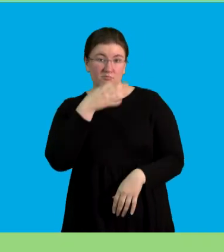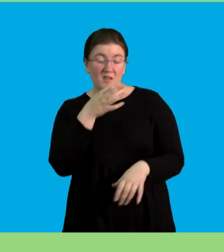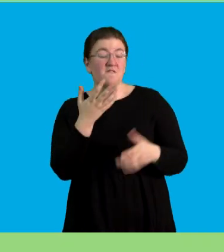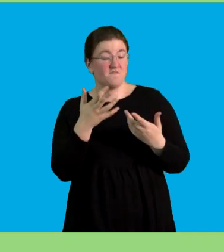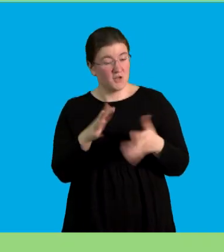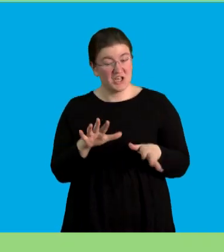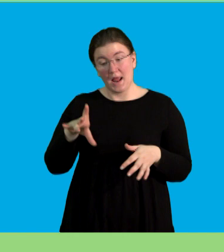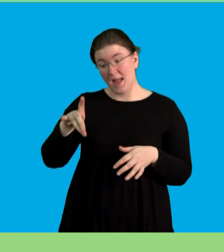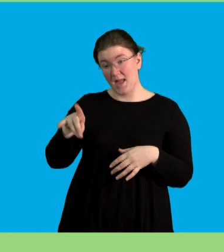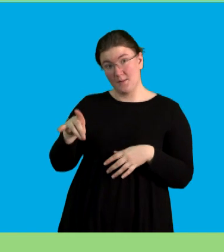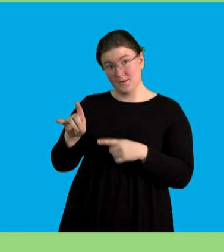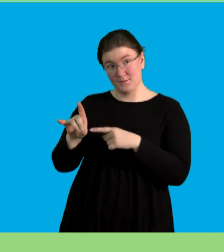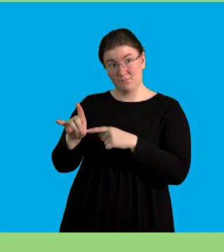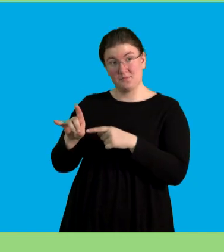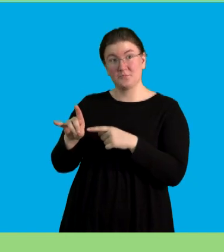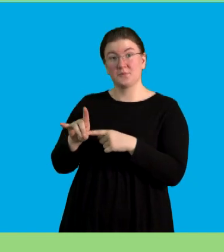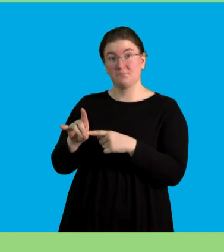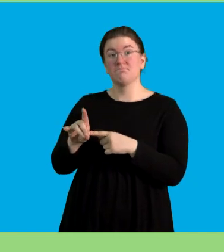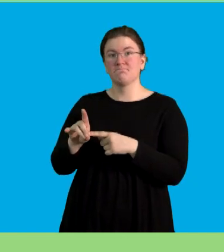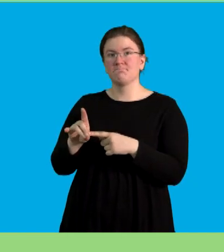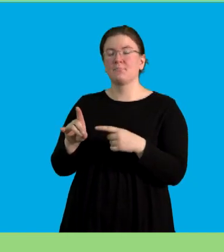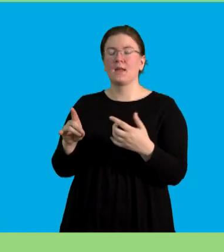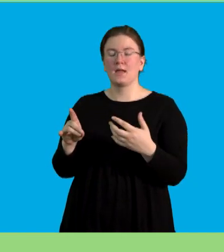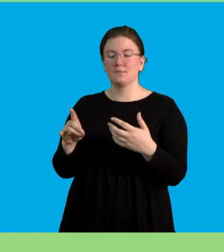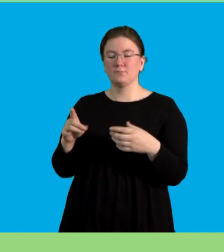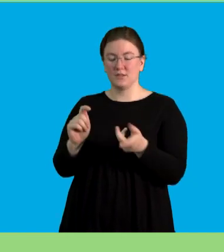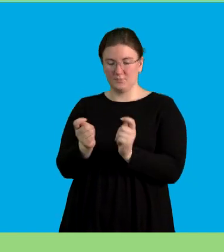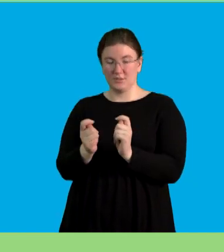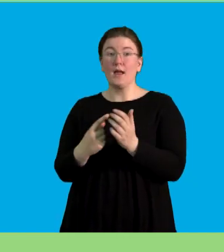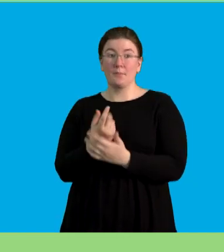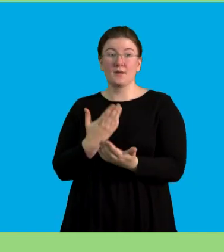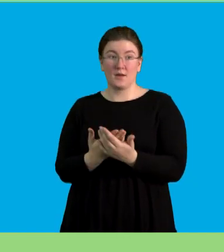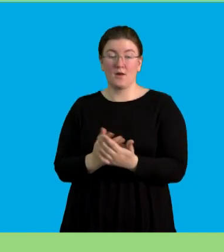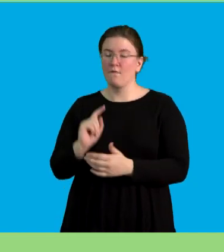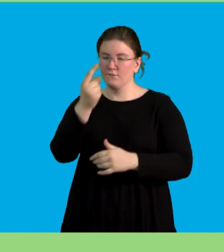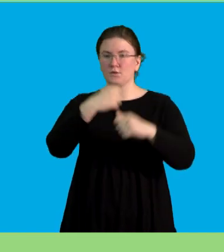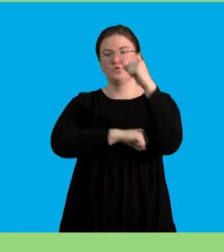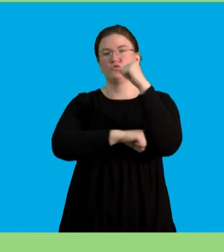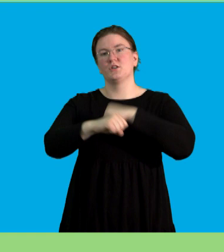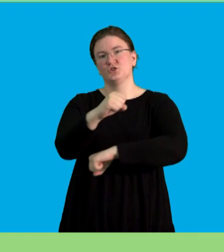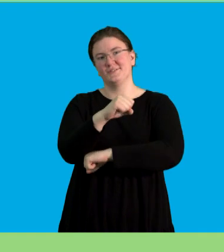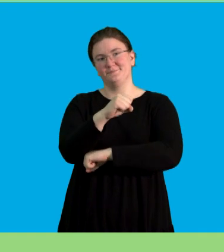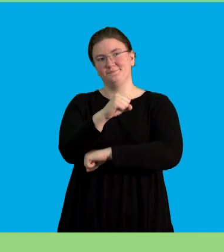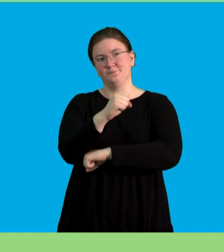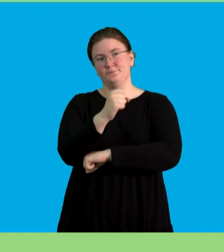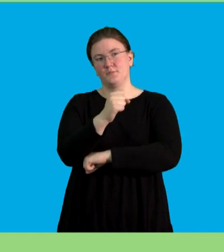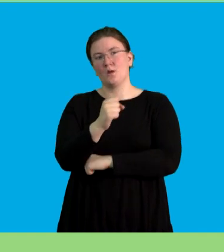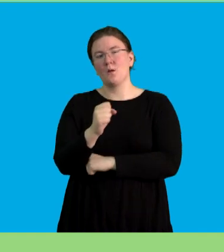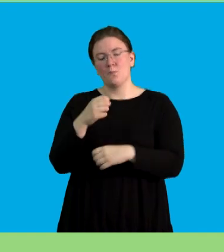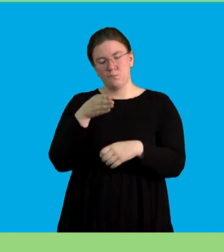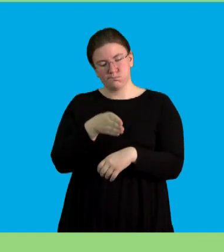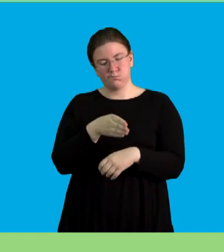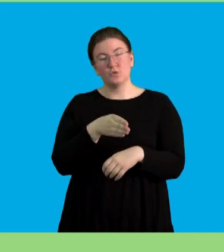in species can occur in three ways. Firstly, we have structural adaptation. So here